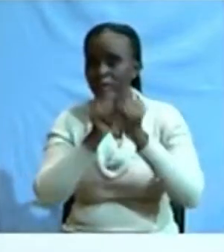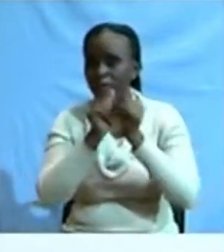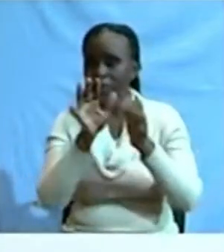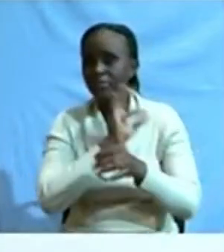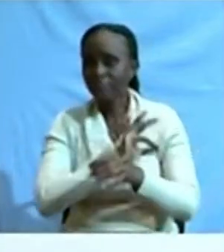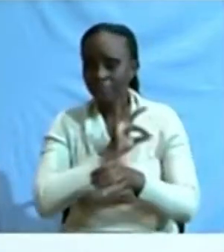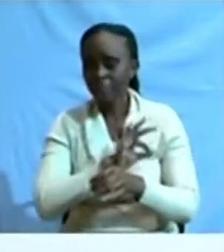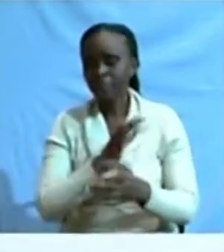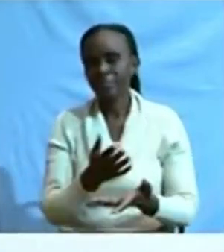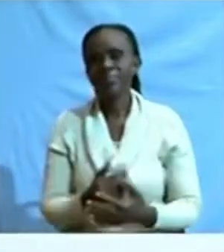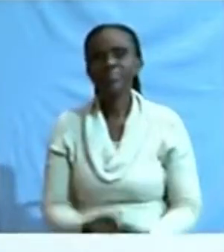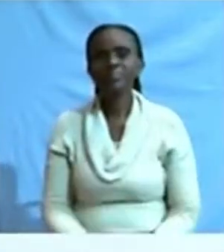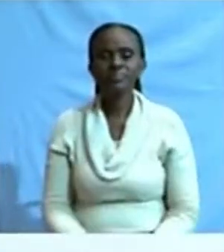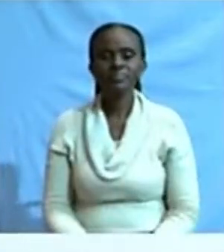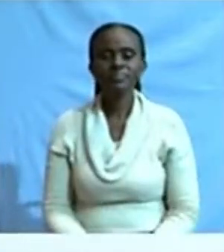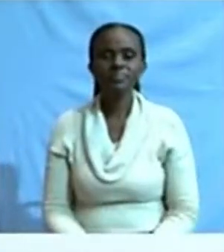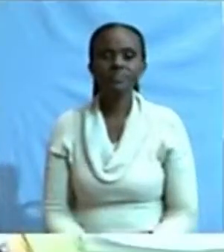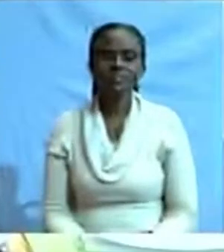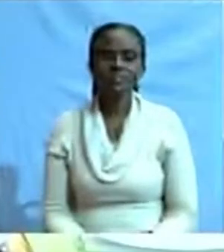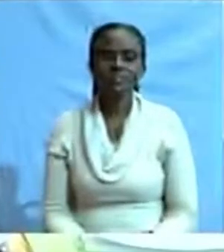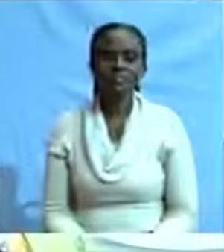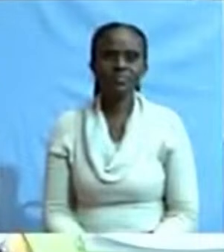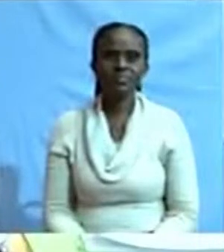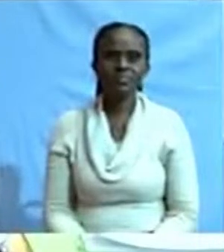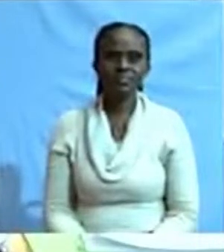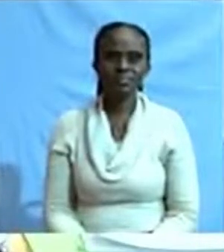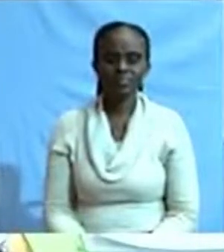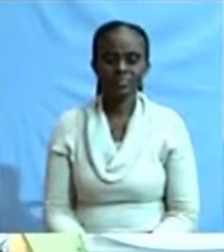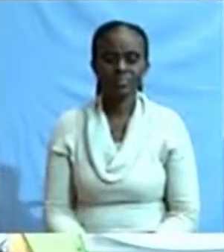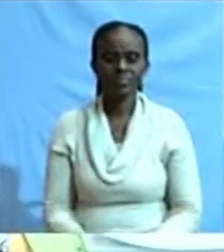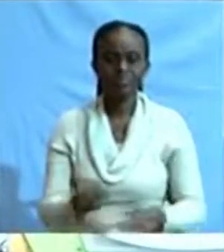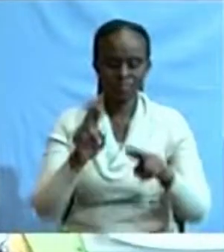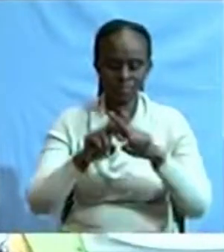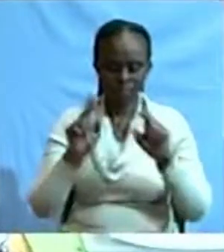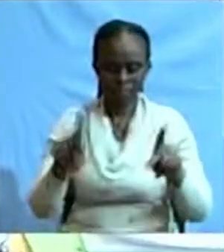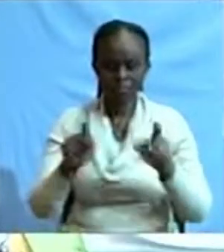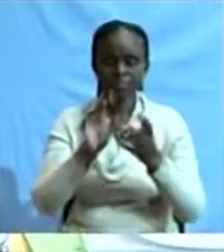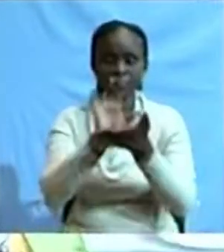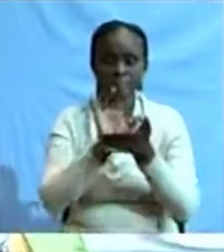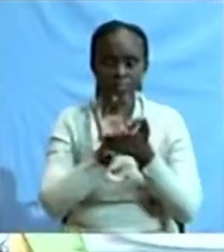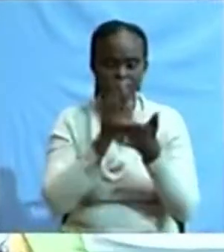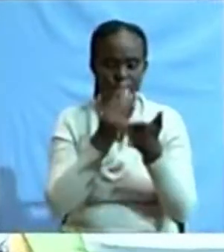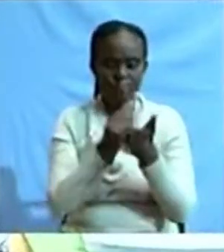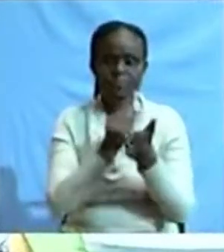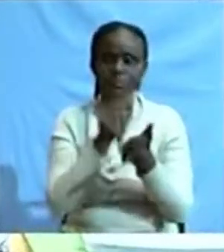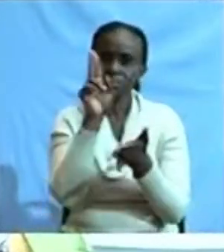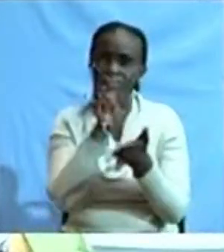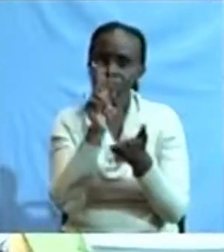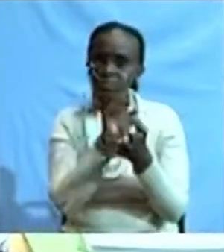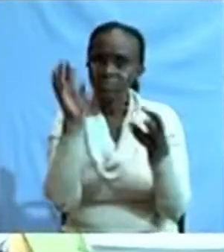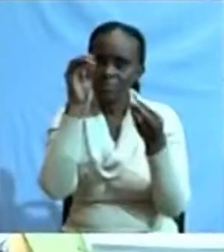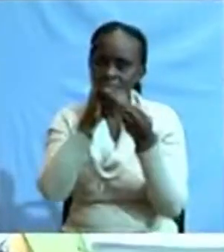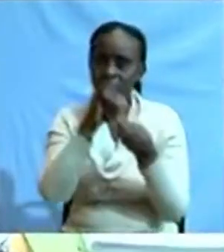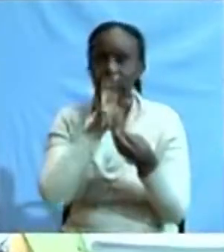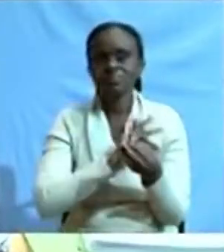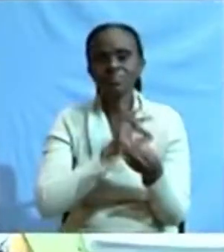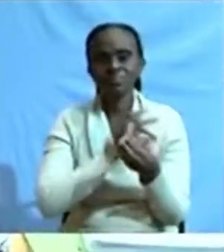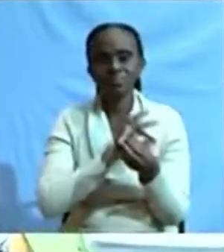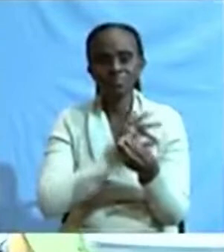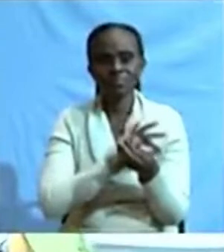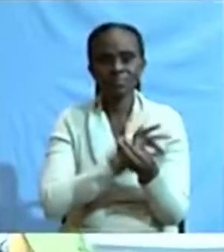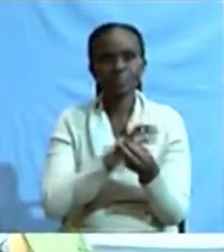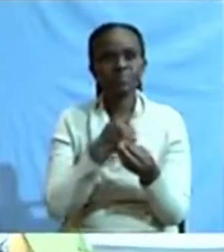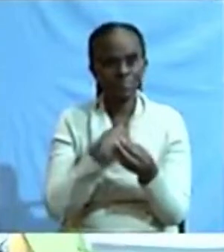salaries. Chair, actually, when the borrowed fund was used to supplement on salaries. That's what